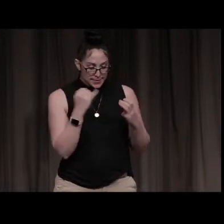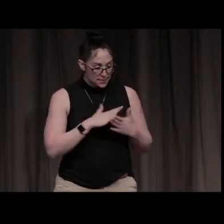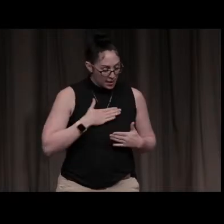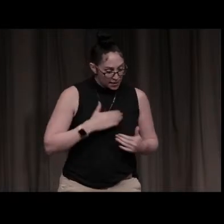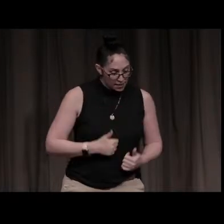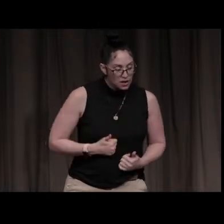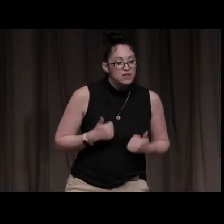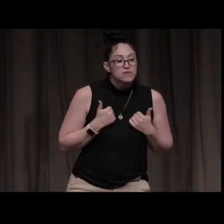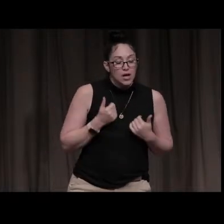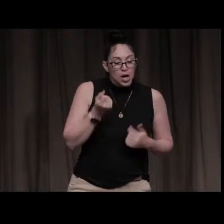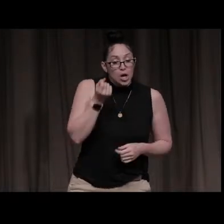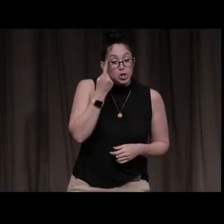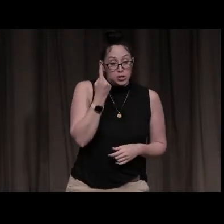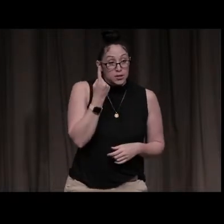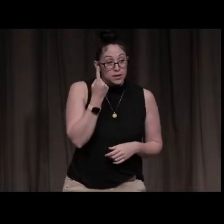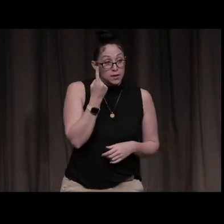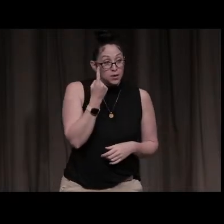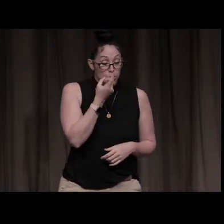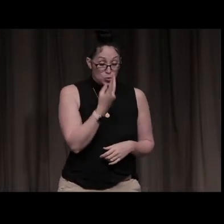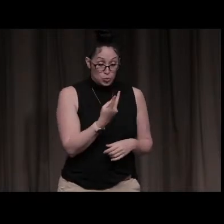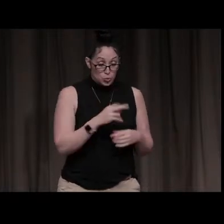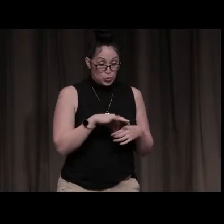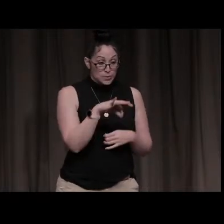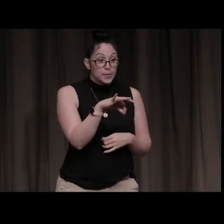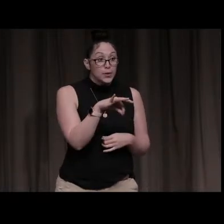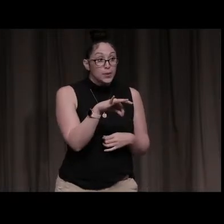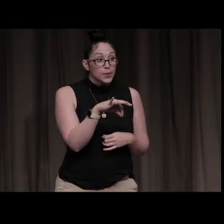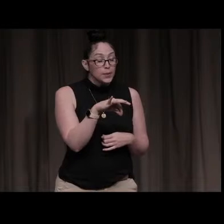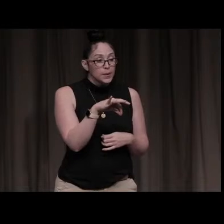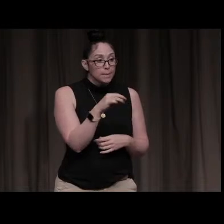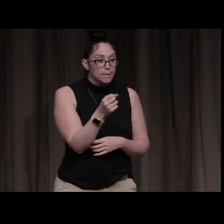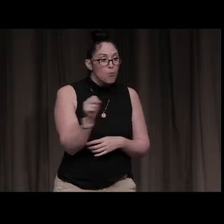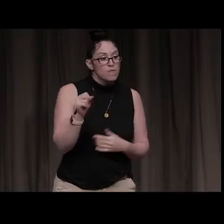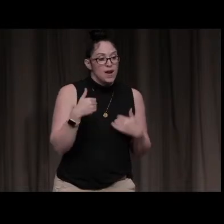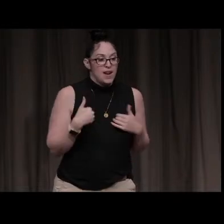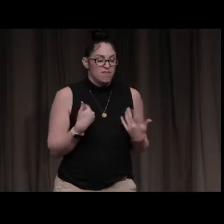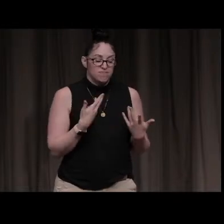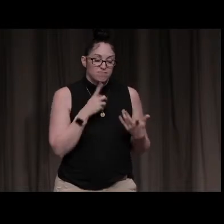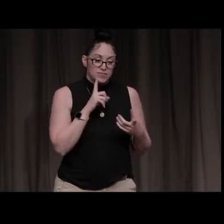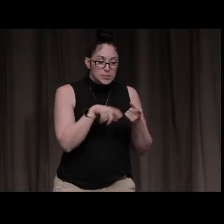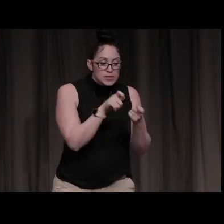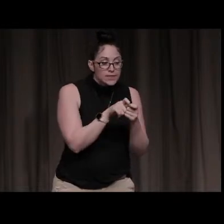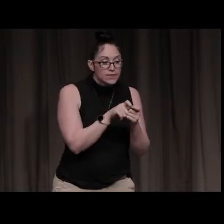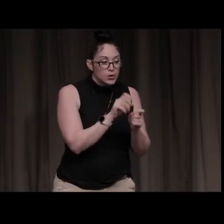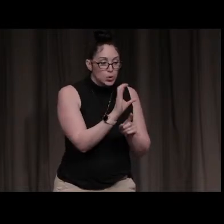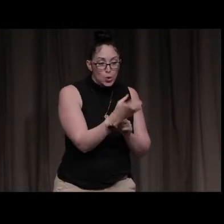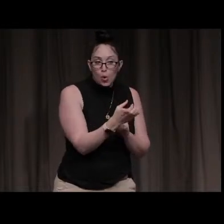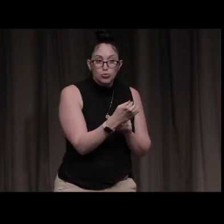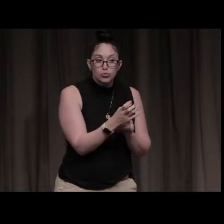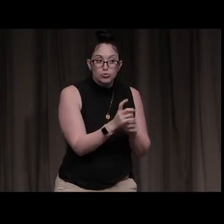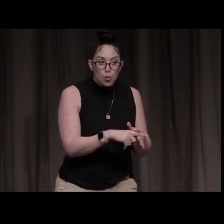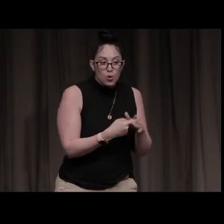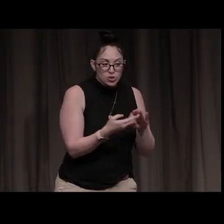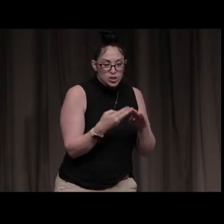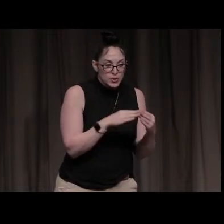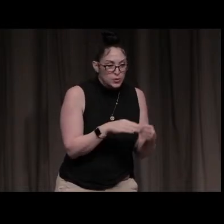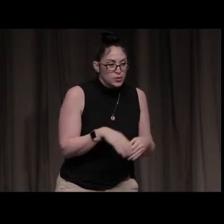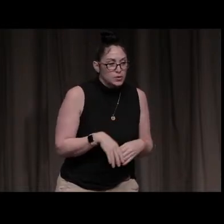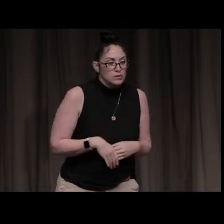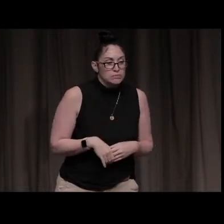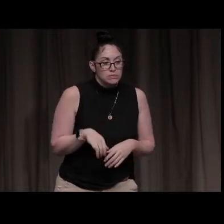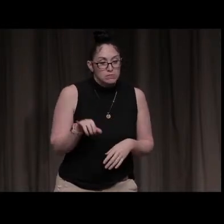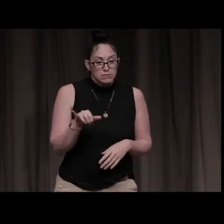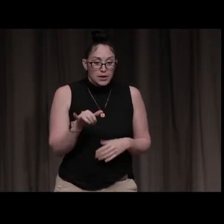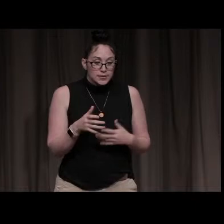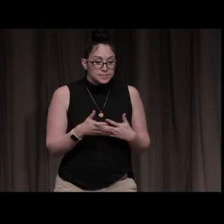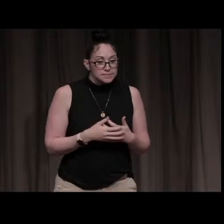I understand that the two-spirit movement has very specific cultural origins in communities, for example, like the Anishinaabe